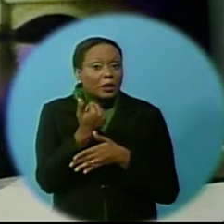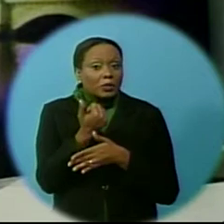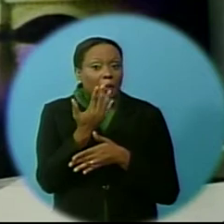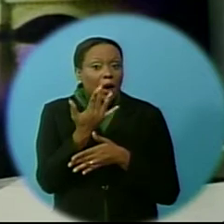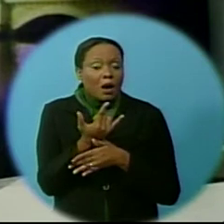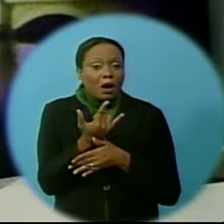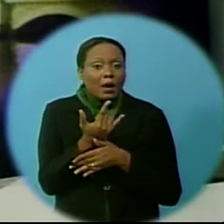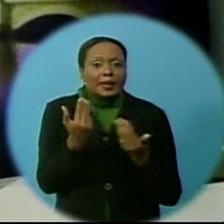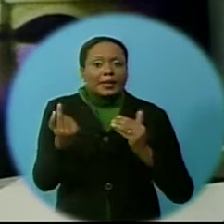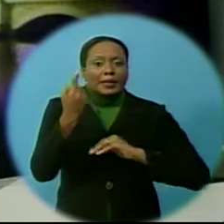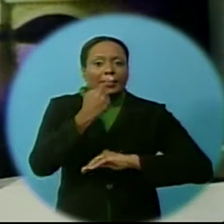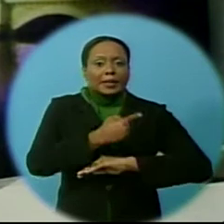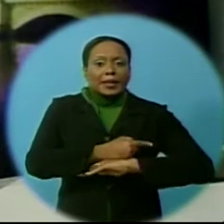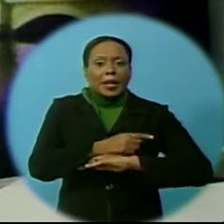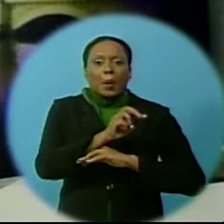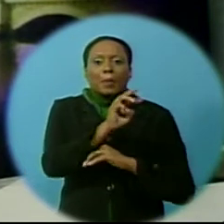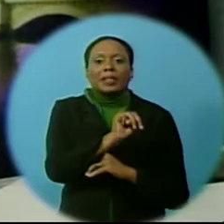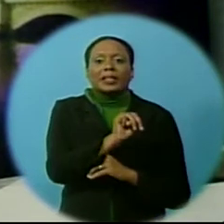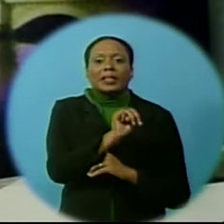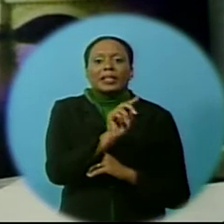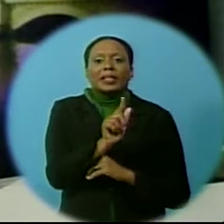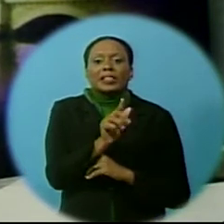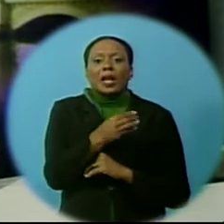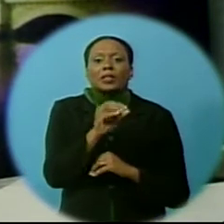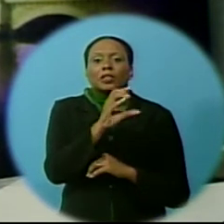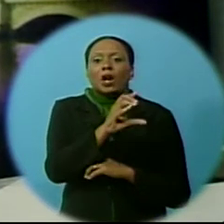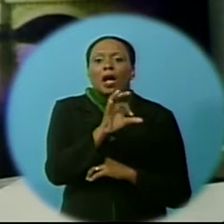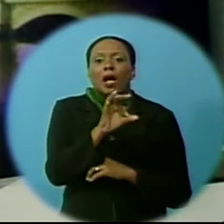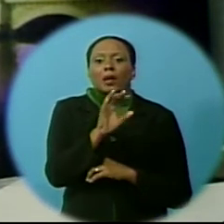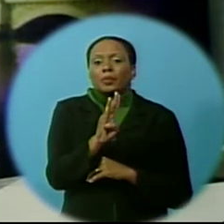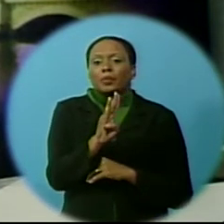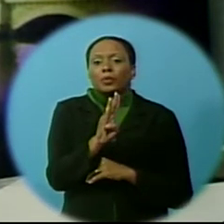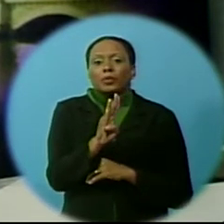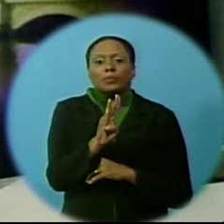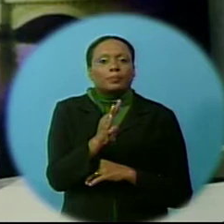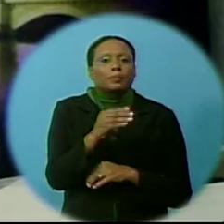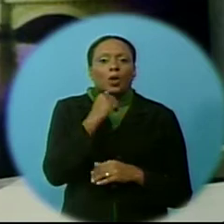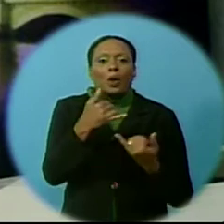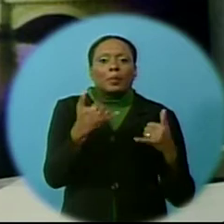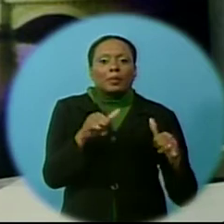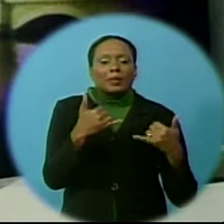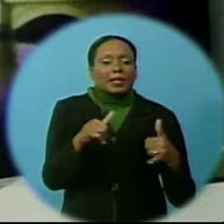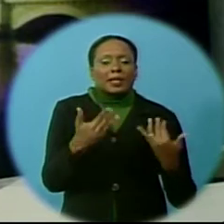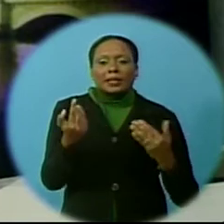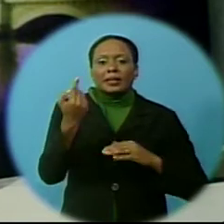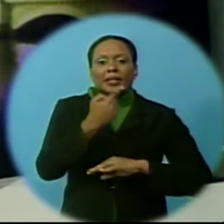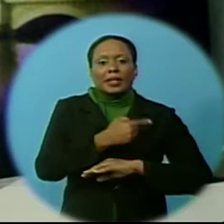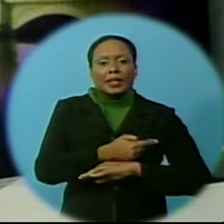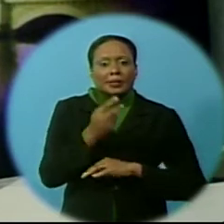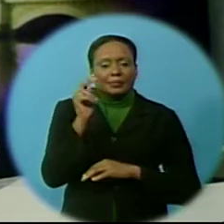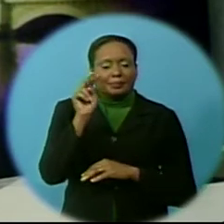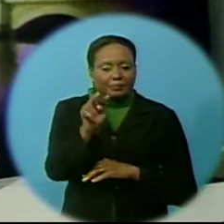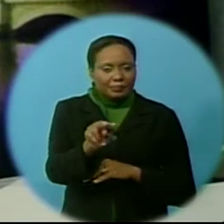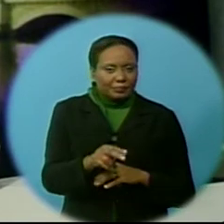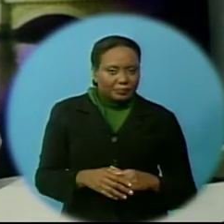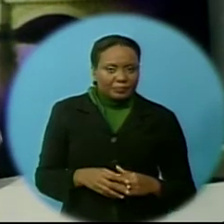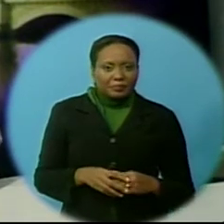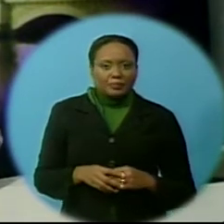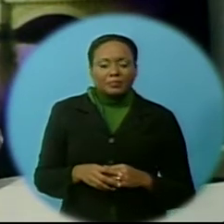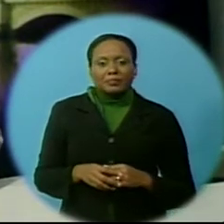because today's semi-final between Milton Lynch and Charles F. Broome was abandoned without a ball being bowled. CBC's Marsha Boyce was at